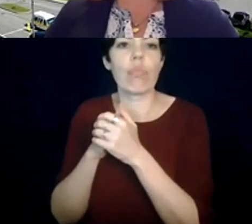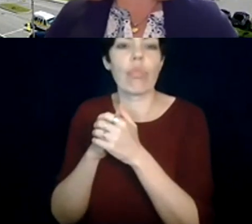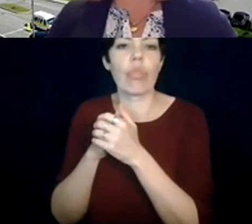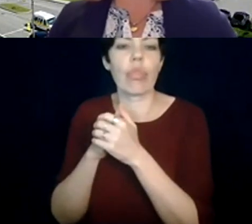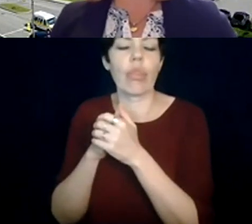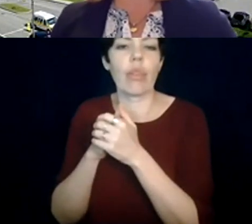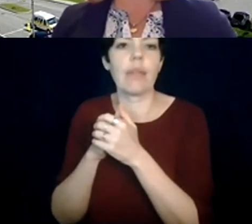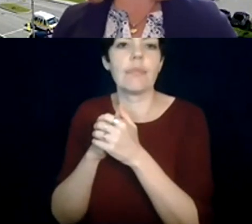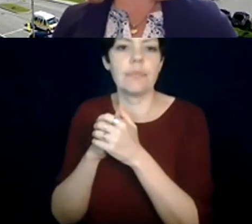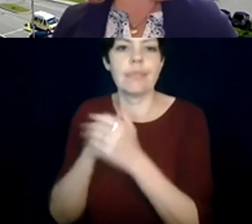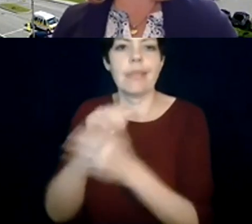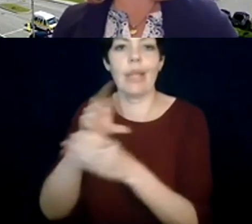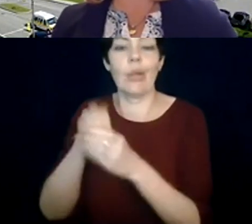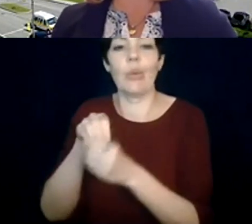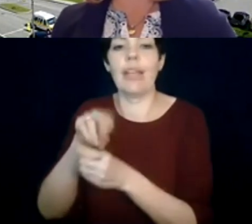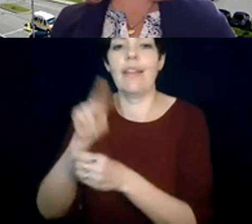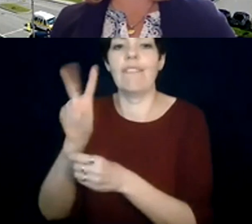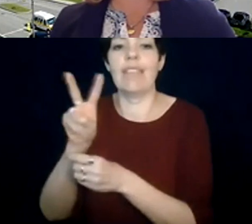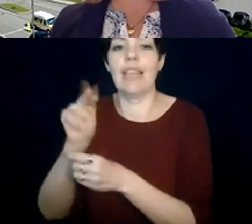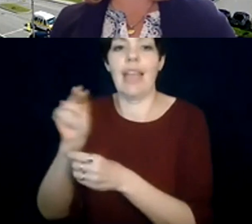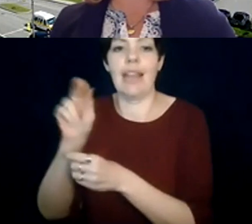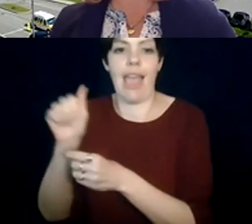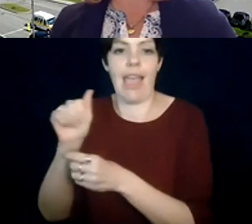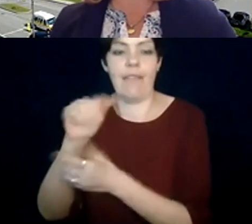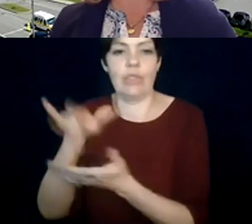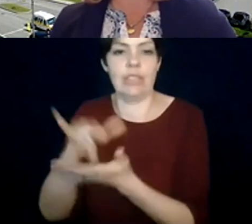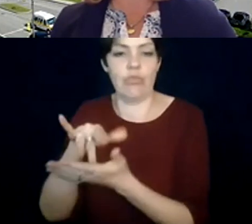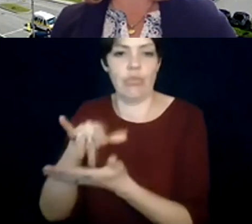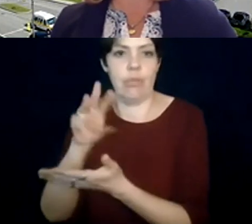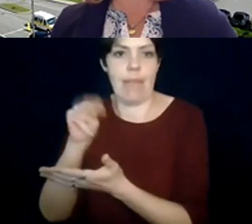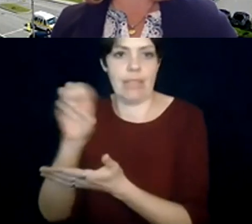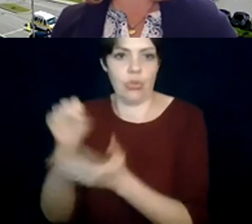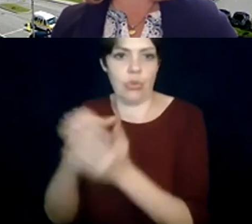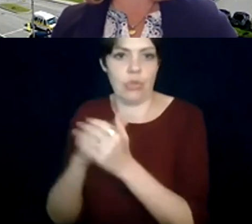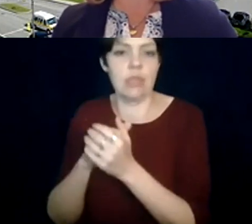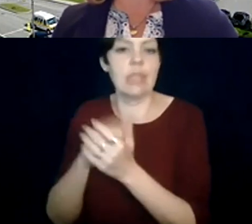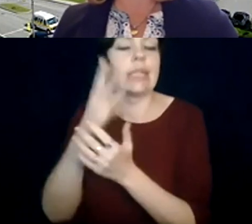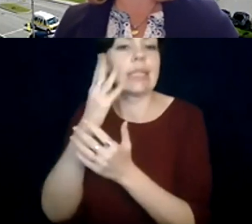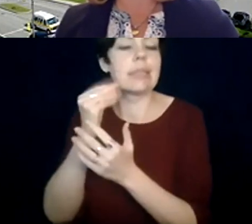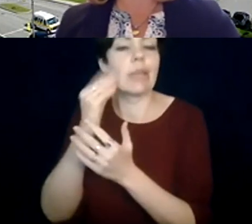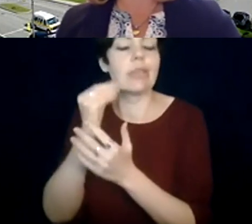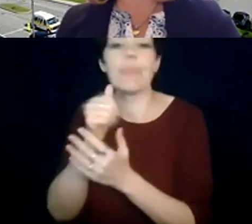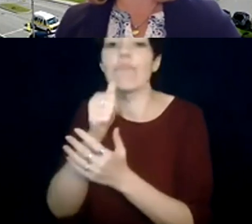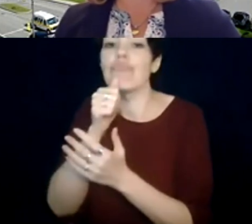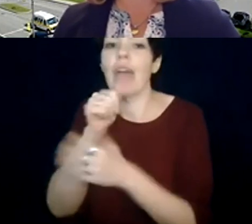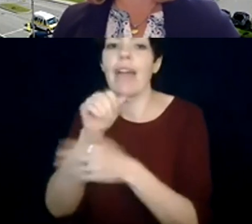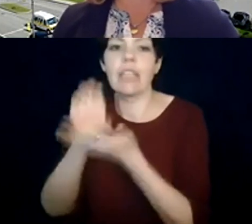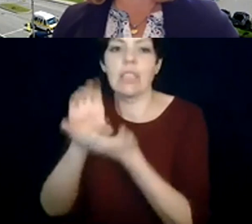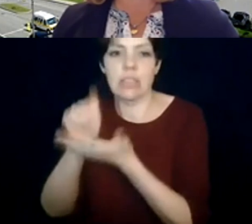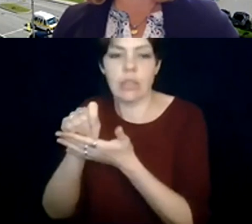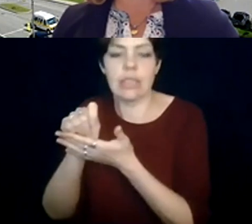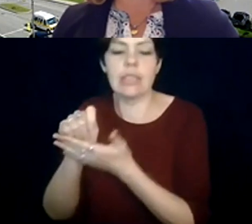Nurse Association of Central Massachusetts. She also has experience as a private consultant in physician practice